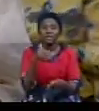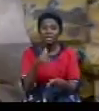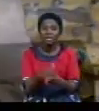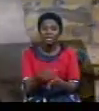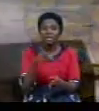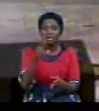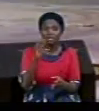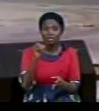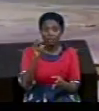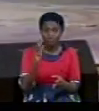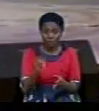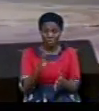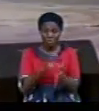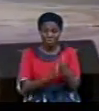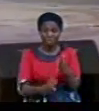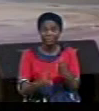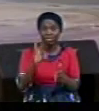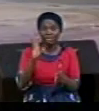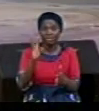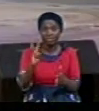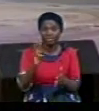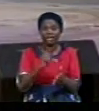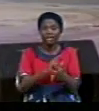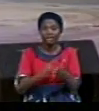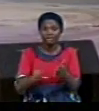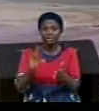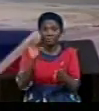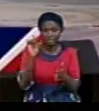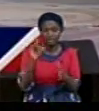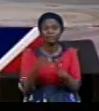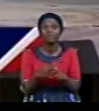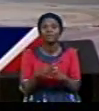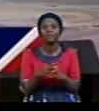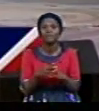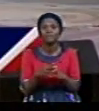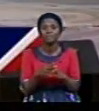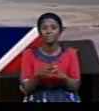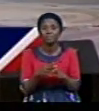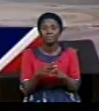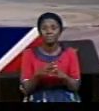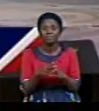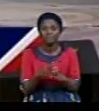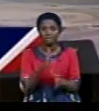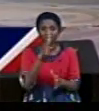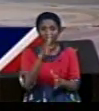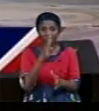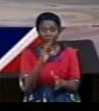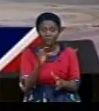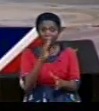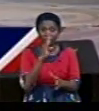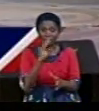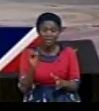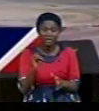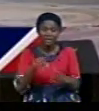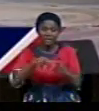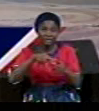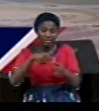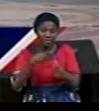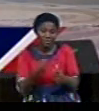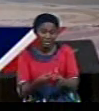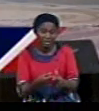verse 18 in Romans chapter 6 verses being they made free from sin